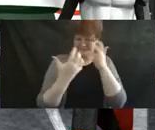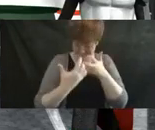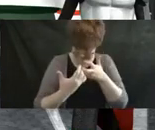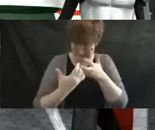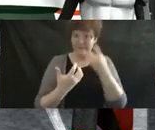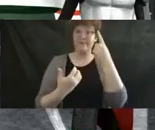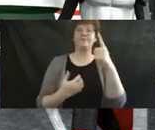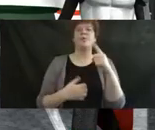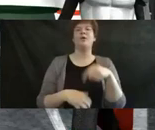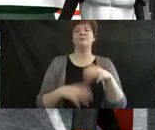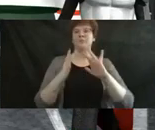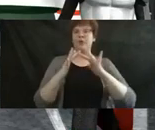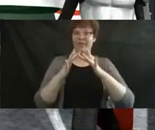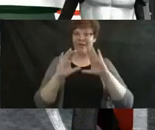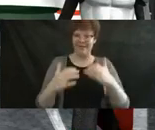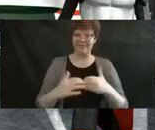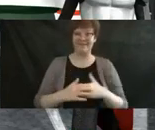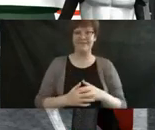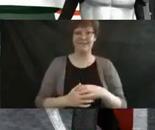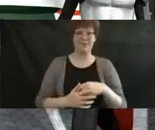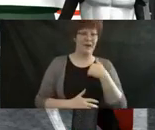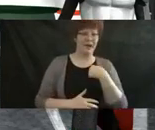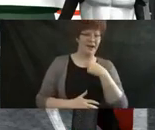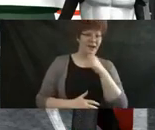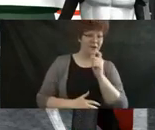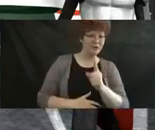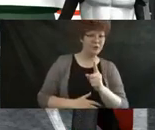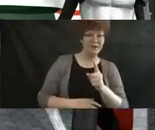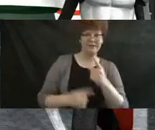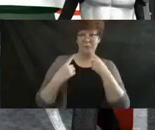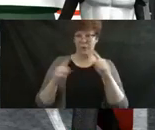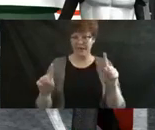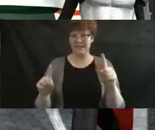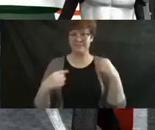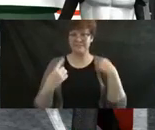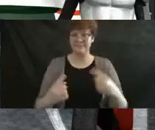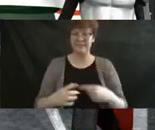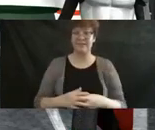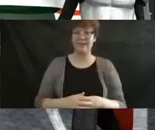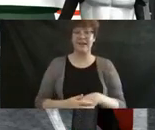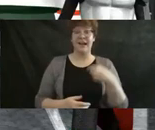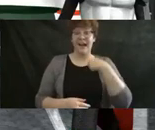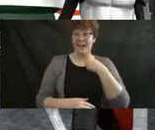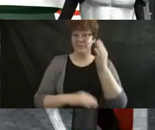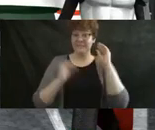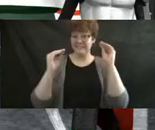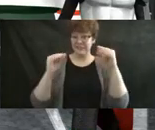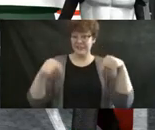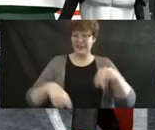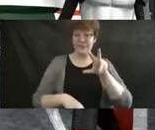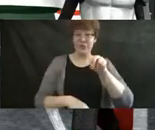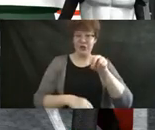it's working or not. For the 30 plus years I've been at Cerritos, I've only taught in class. I've